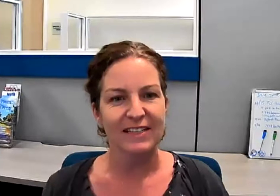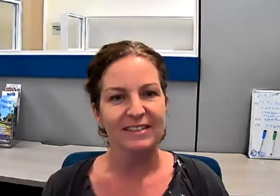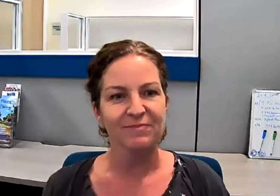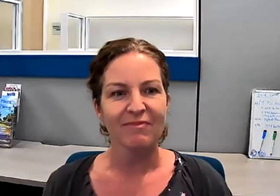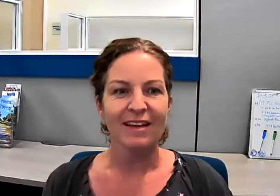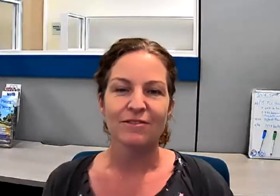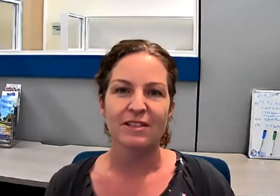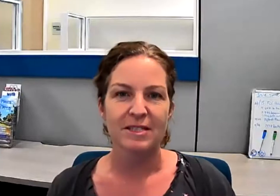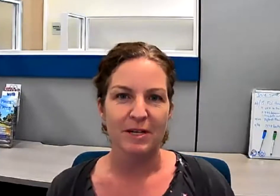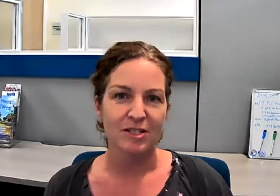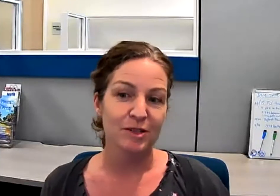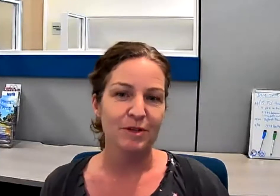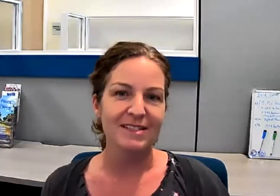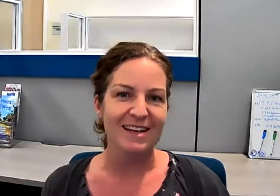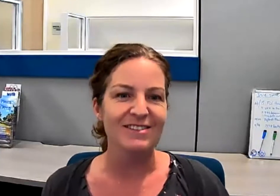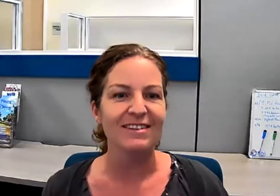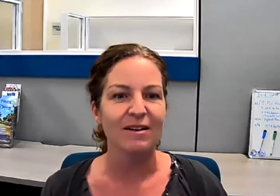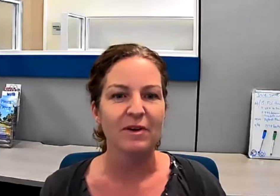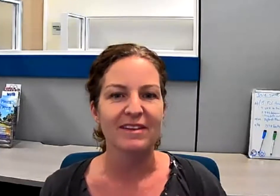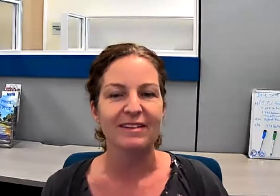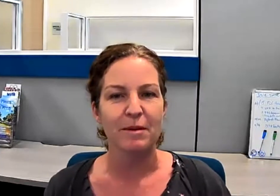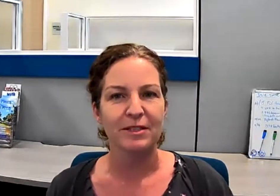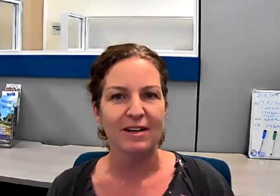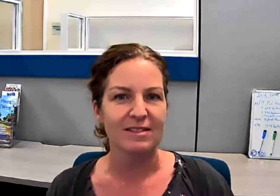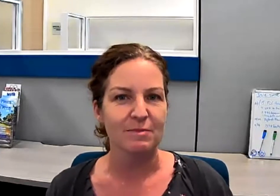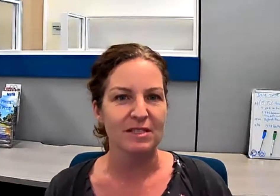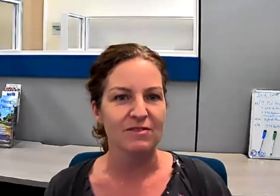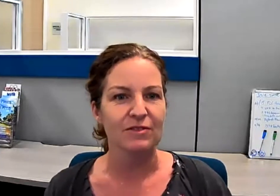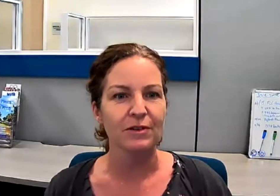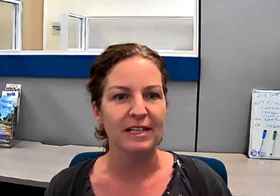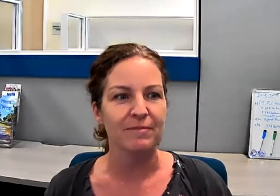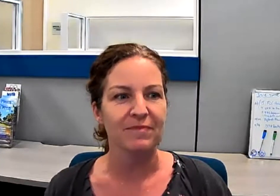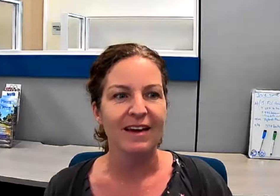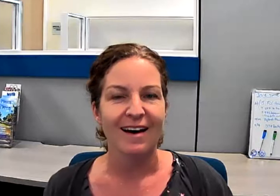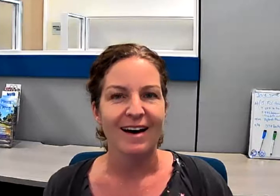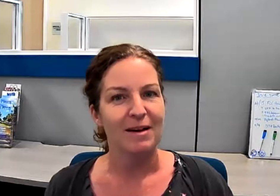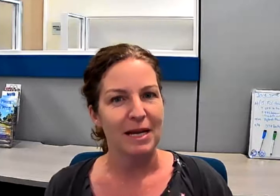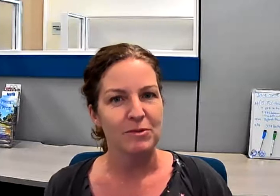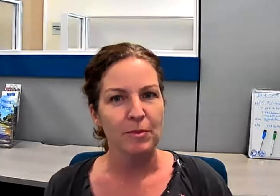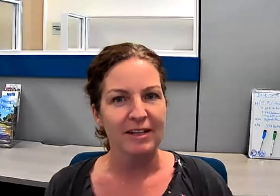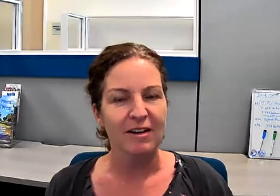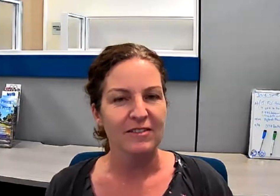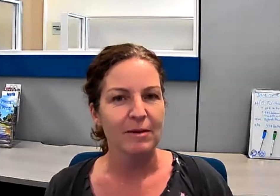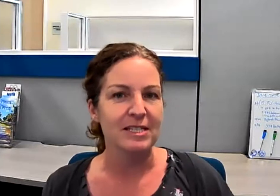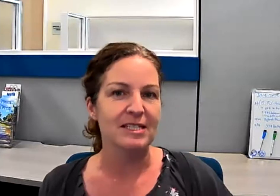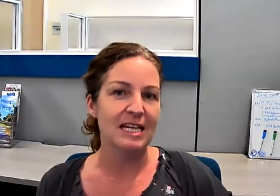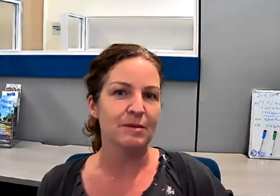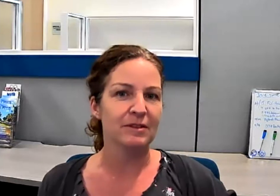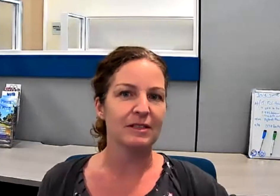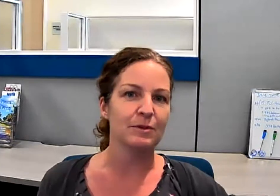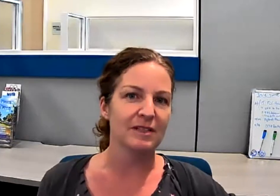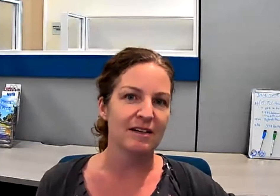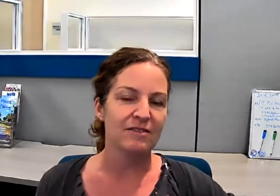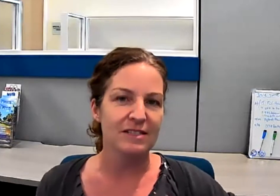this evening for this special presentation on what the climate crisis means for Florida. My name is Rebecca Harvey. I'm the